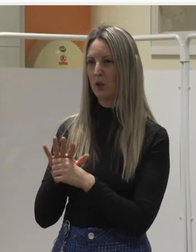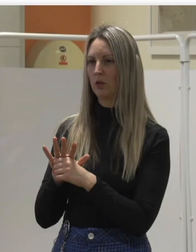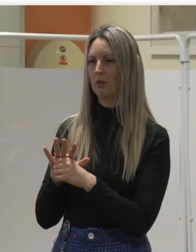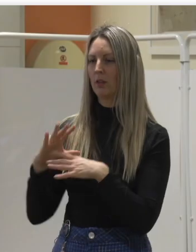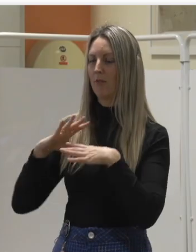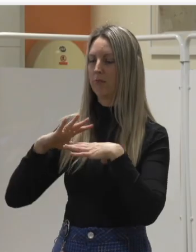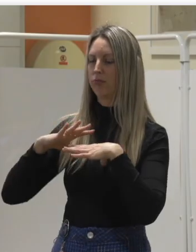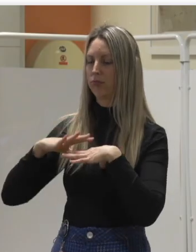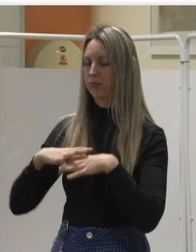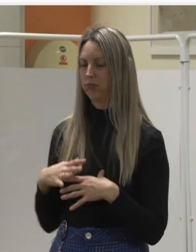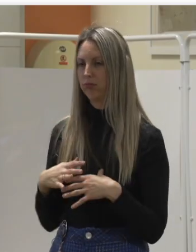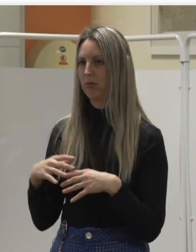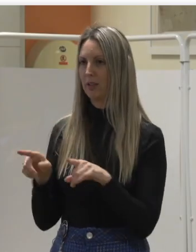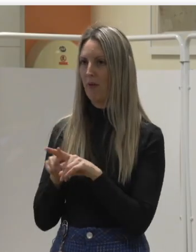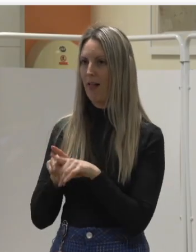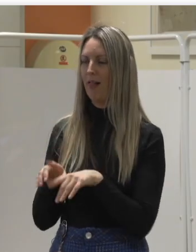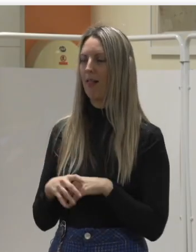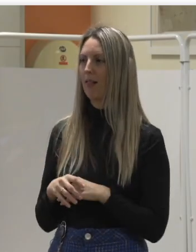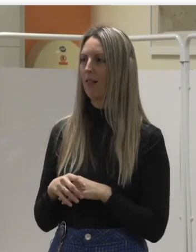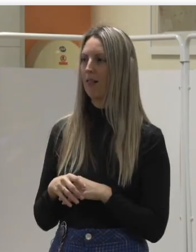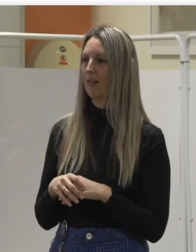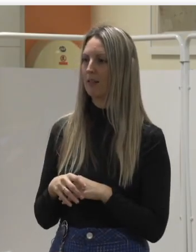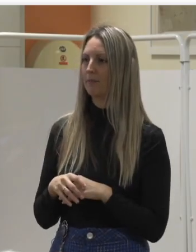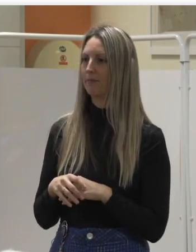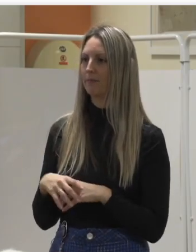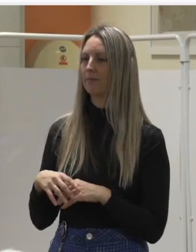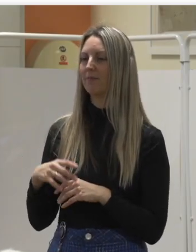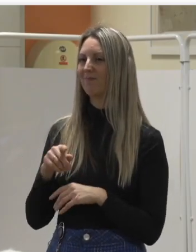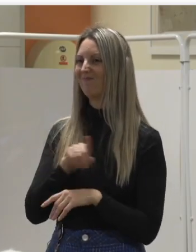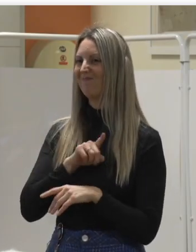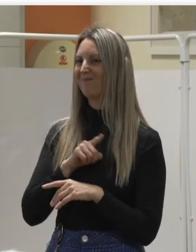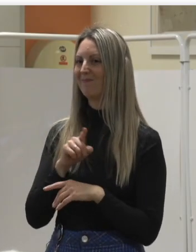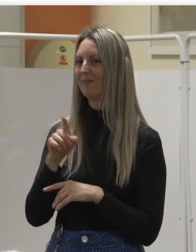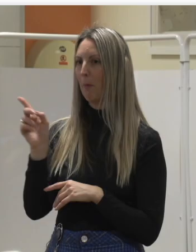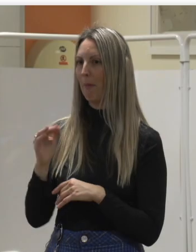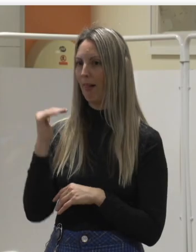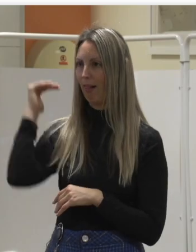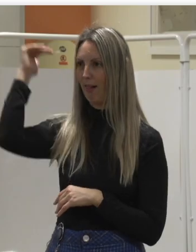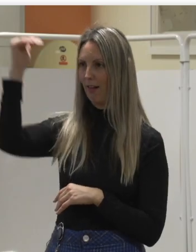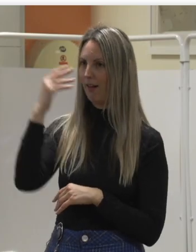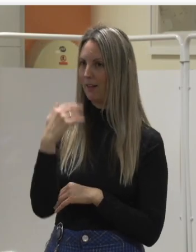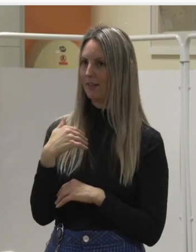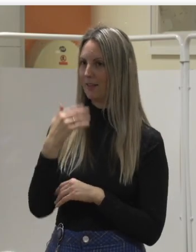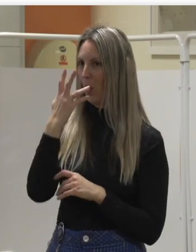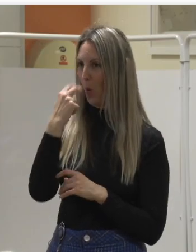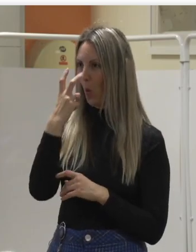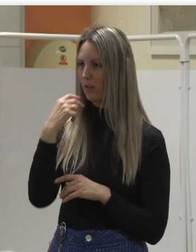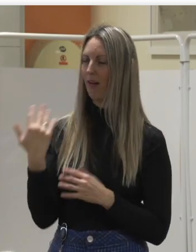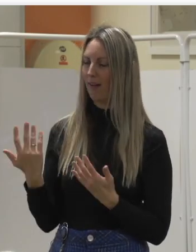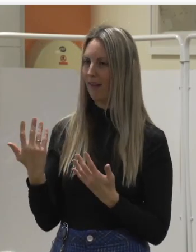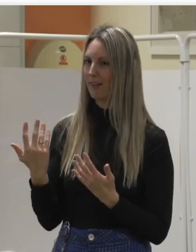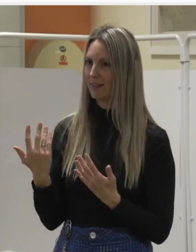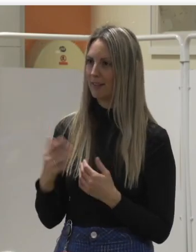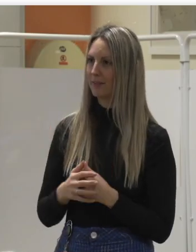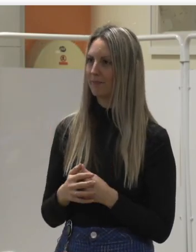another feature here. However, because people are older, to recoup that energy is difficult, and also